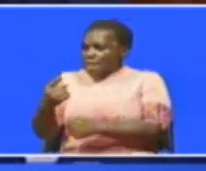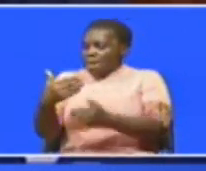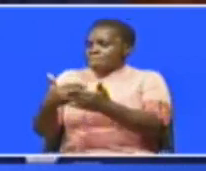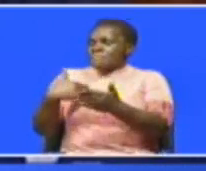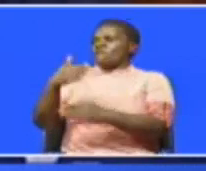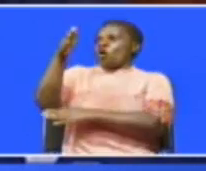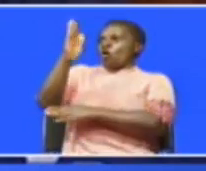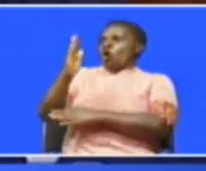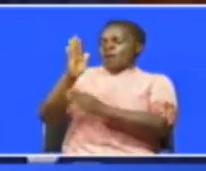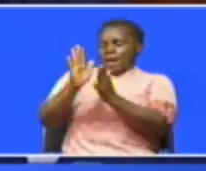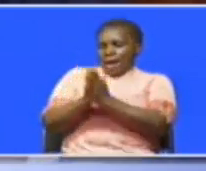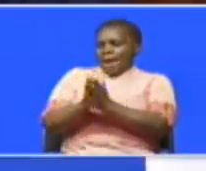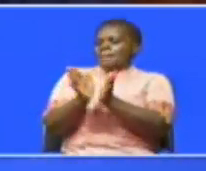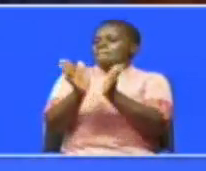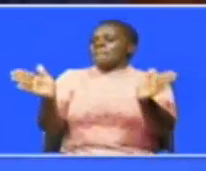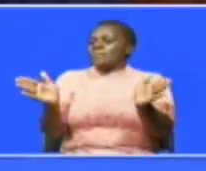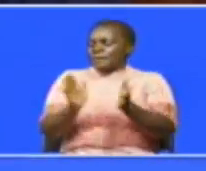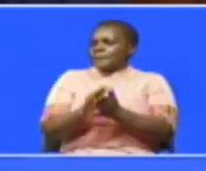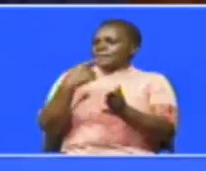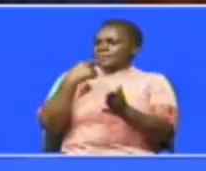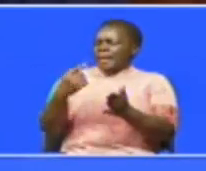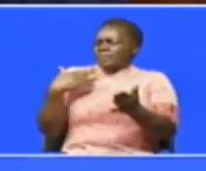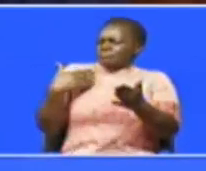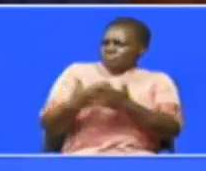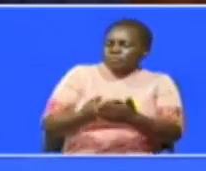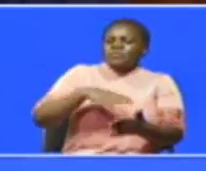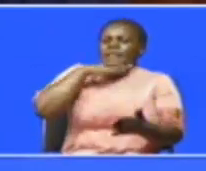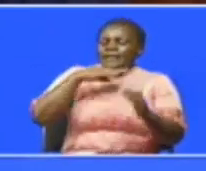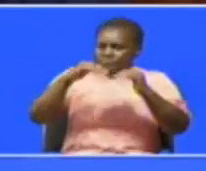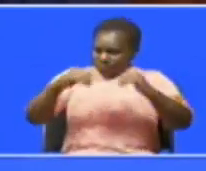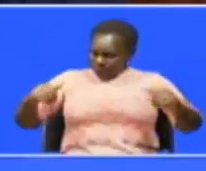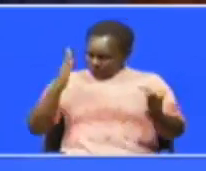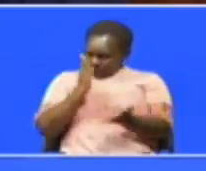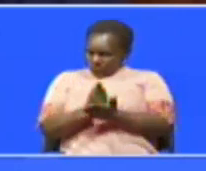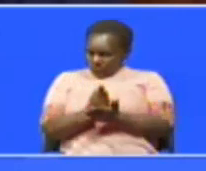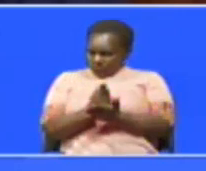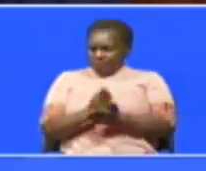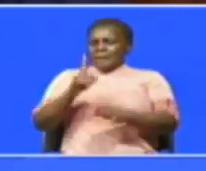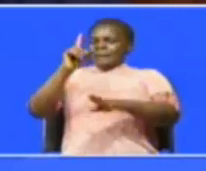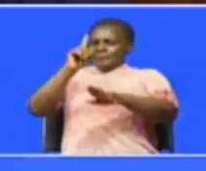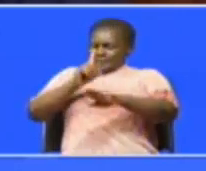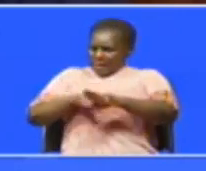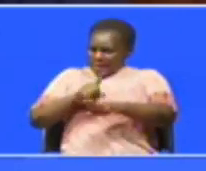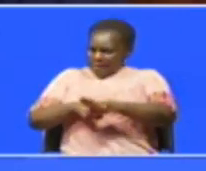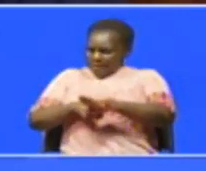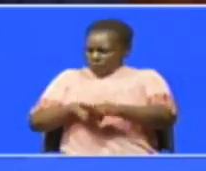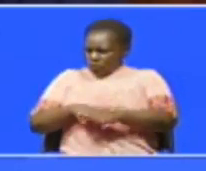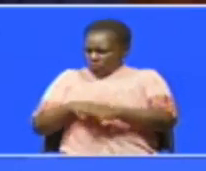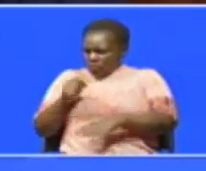before God and before man, and you say, till death do you part. When you then